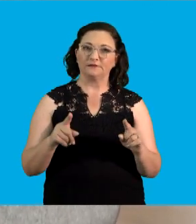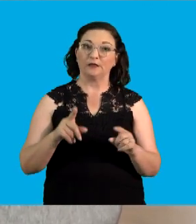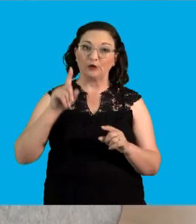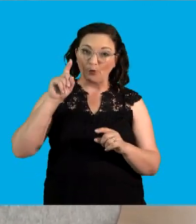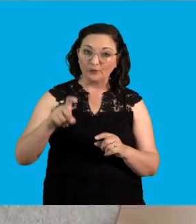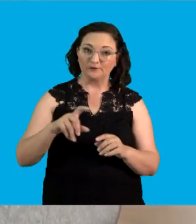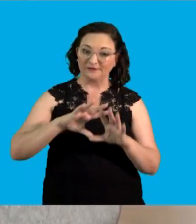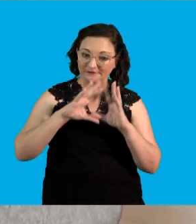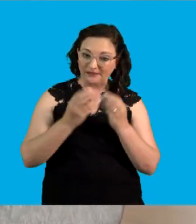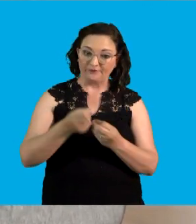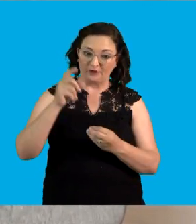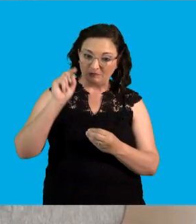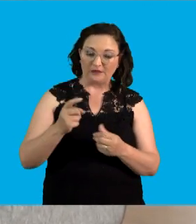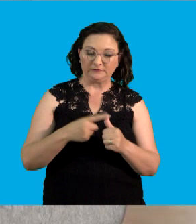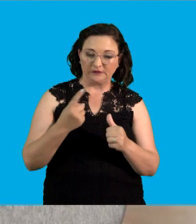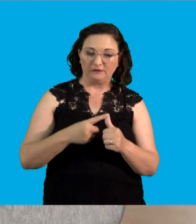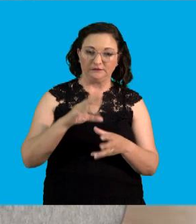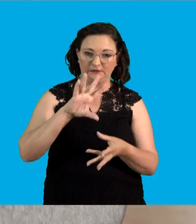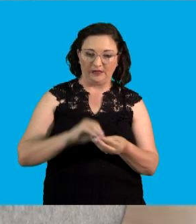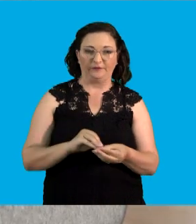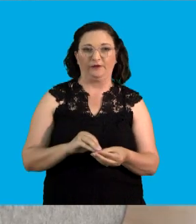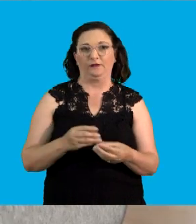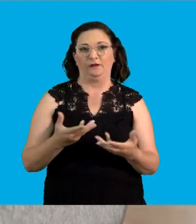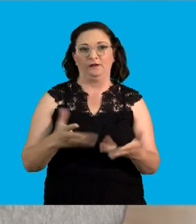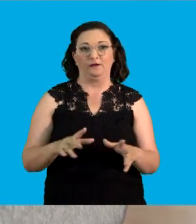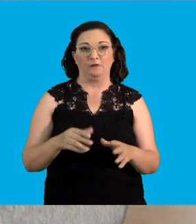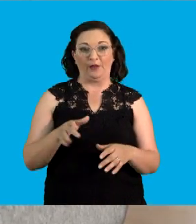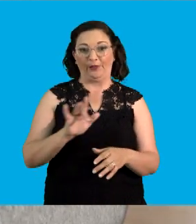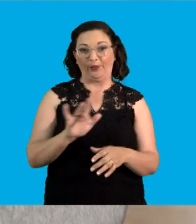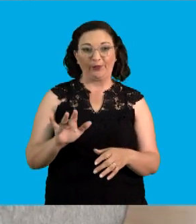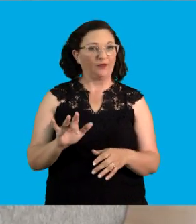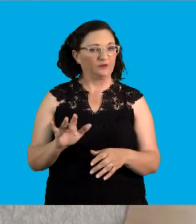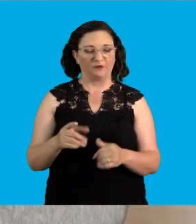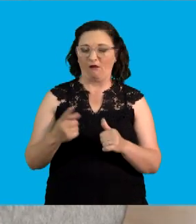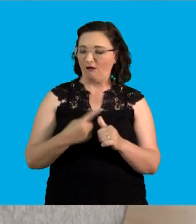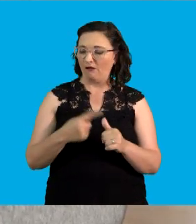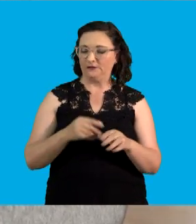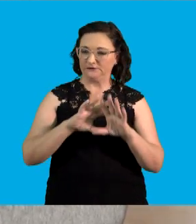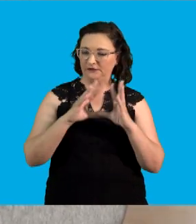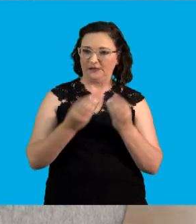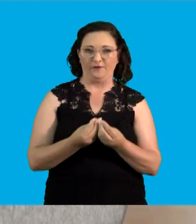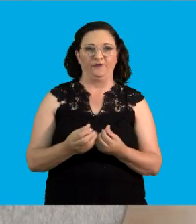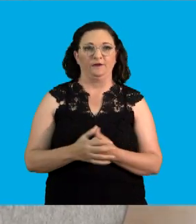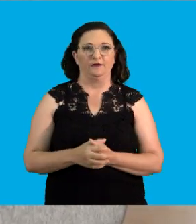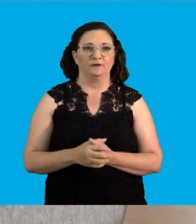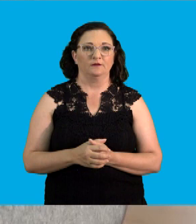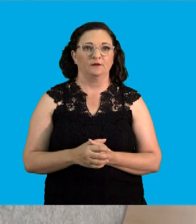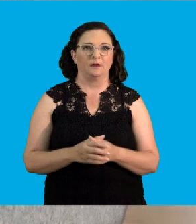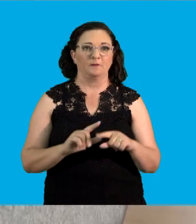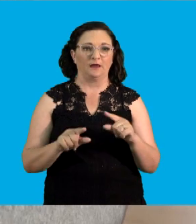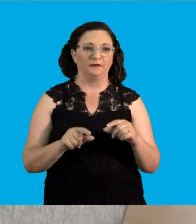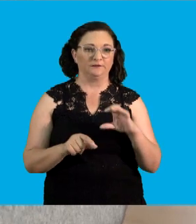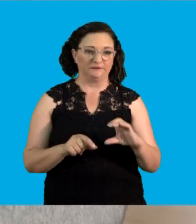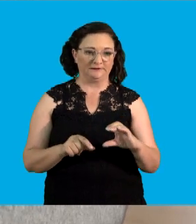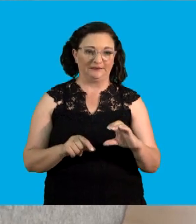it's compulsory. Everyone has to answer this. Do not leave anything blank. Just answer everything there. Don't forget, section